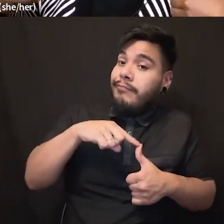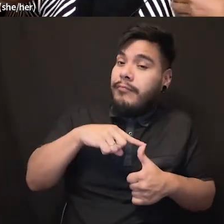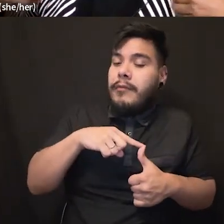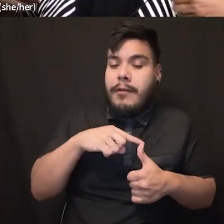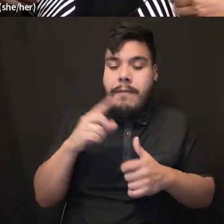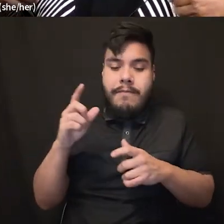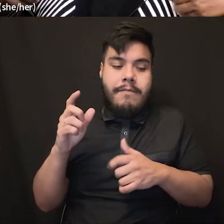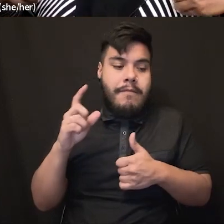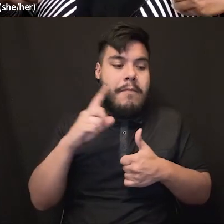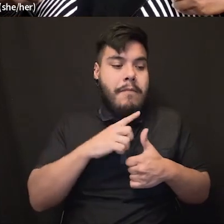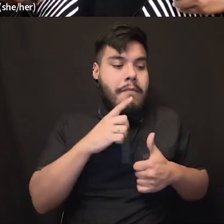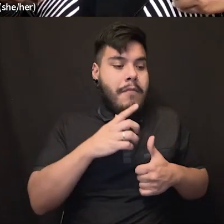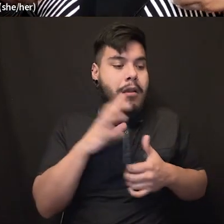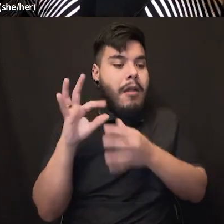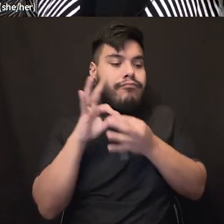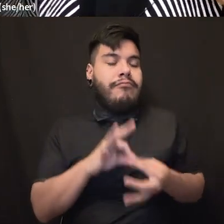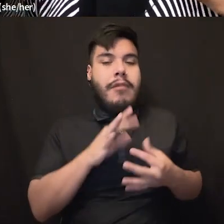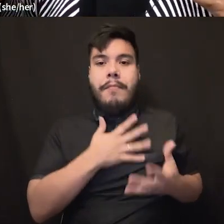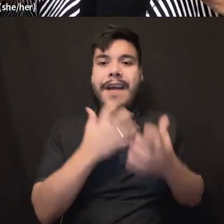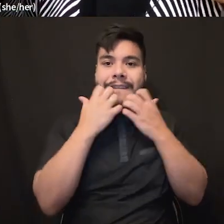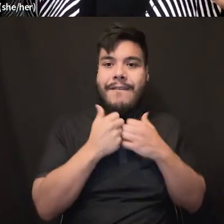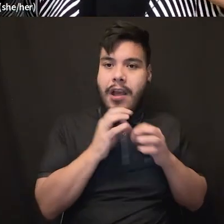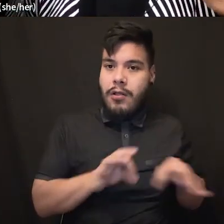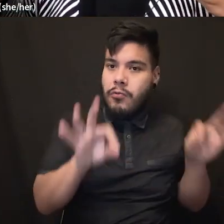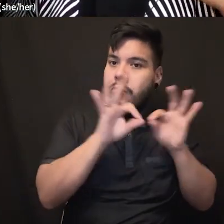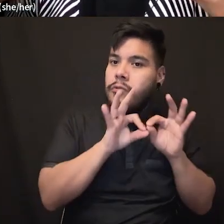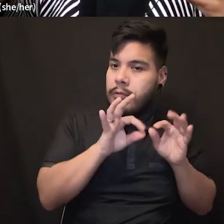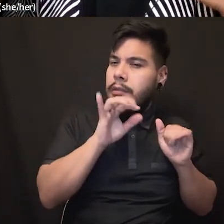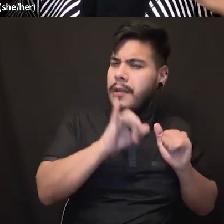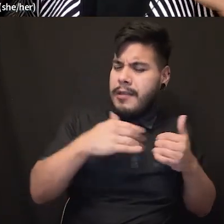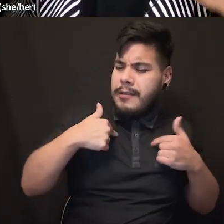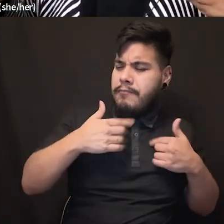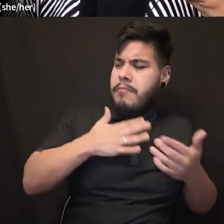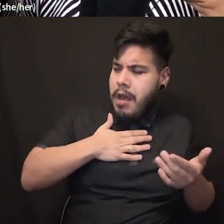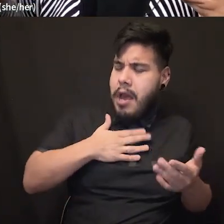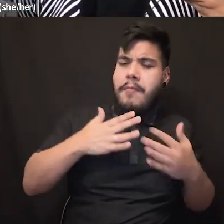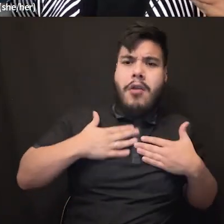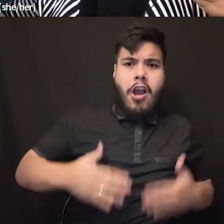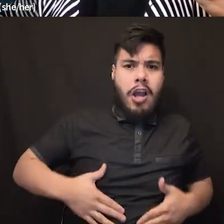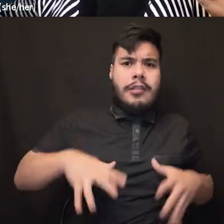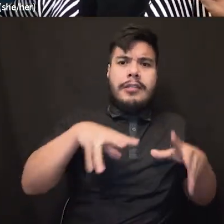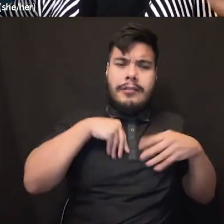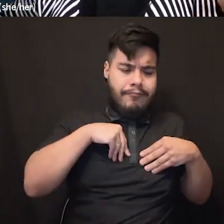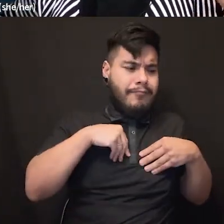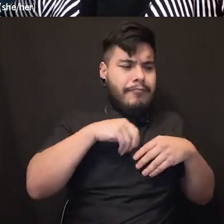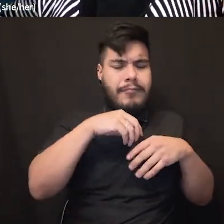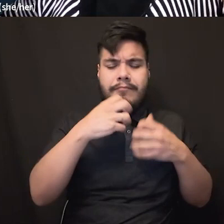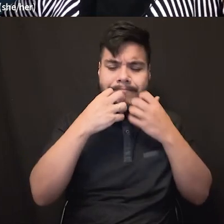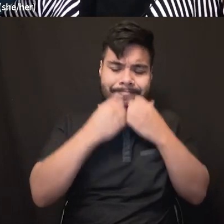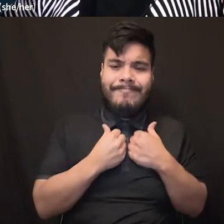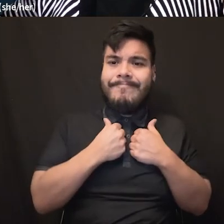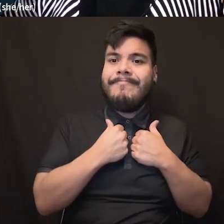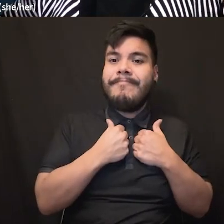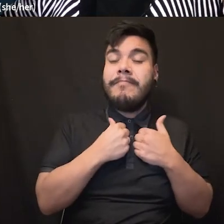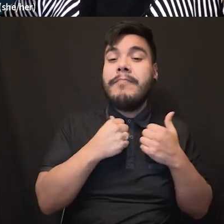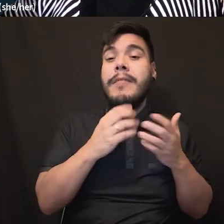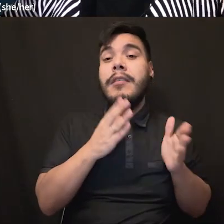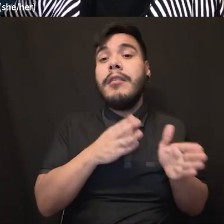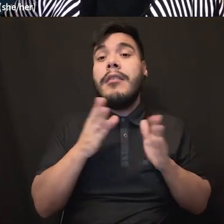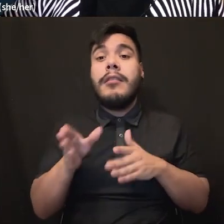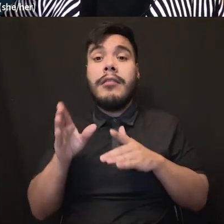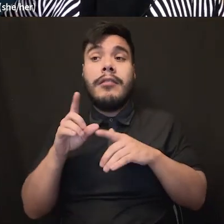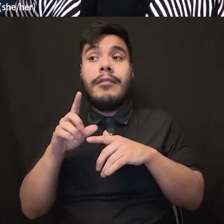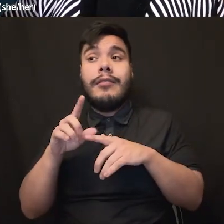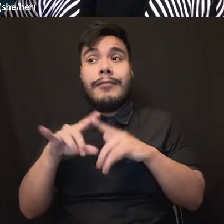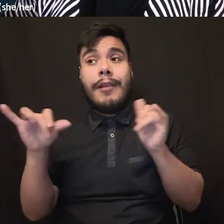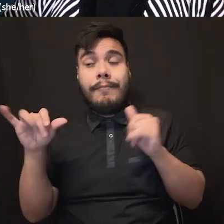as a fat person, that this is the body I'm in and I'm going to love it today no matter what. But it also